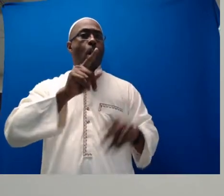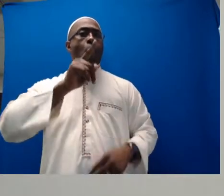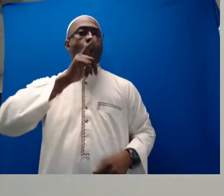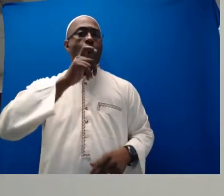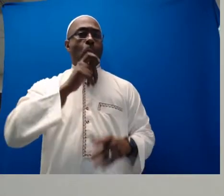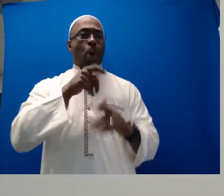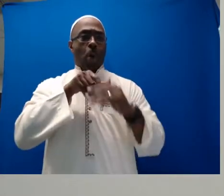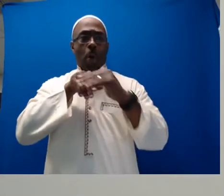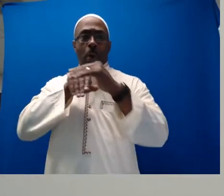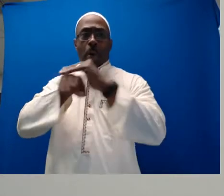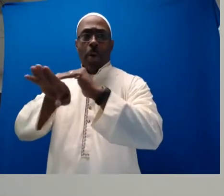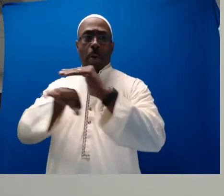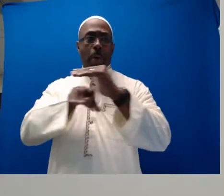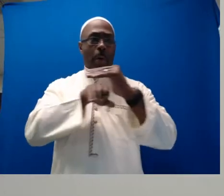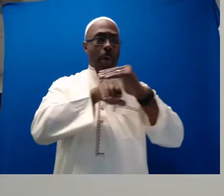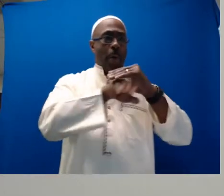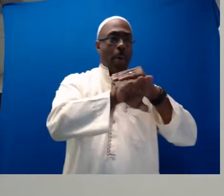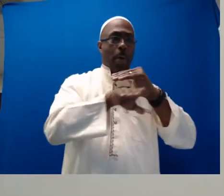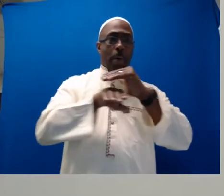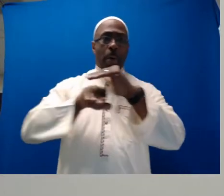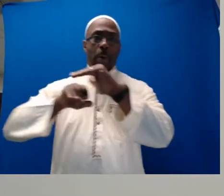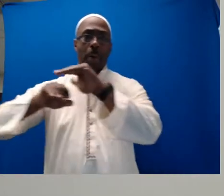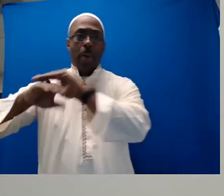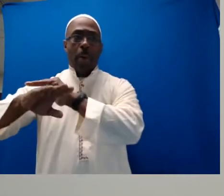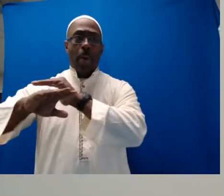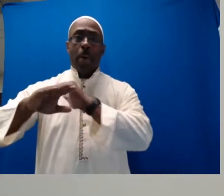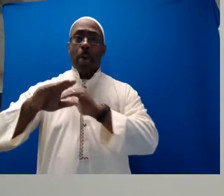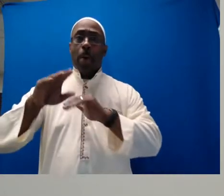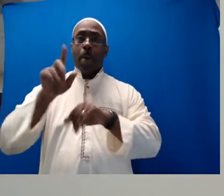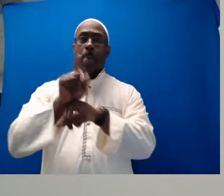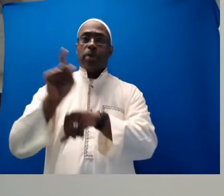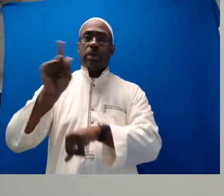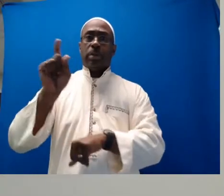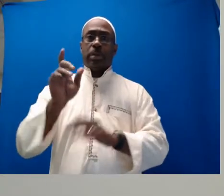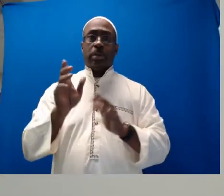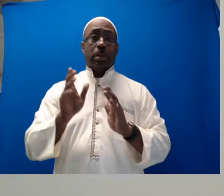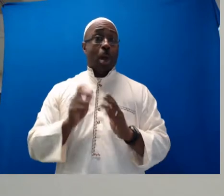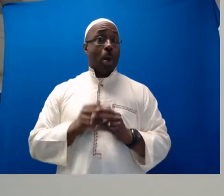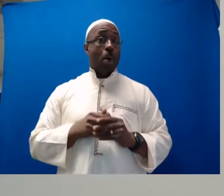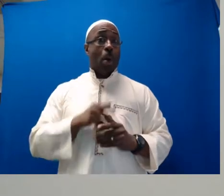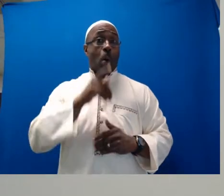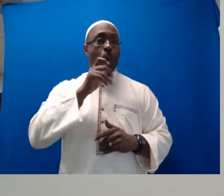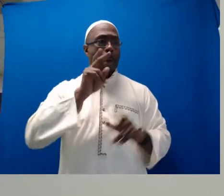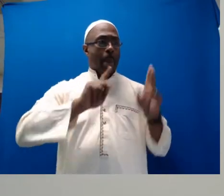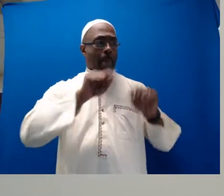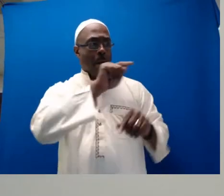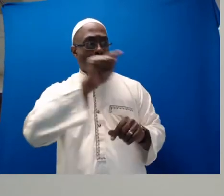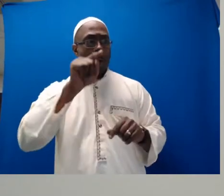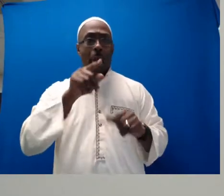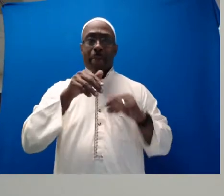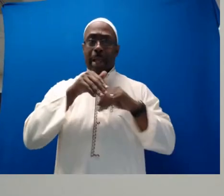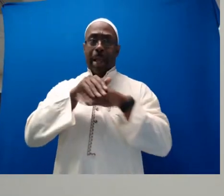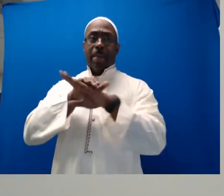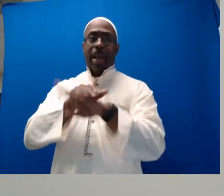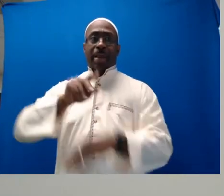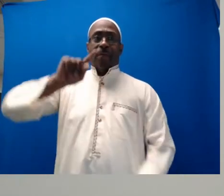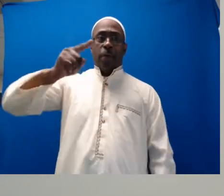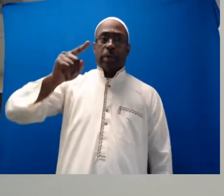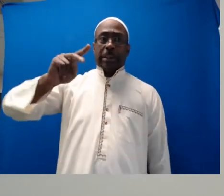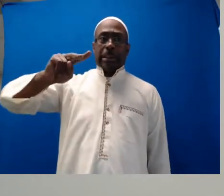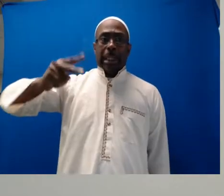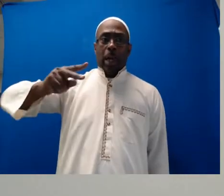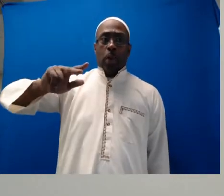are recording, writing down the names of people as they come in chronological order. The first, the